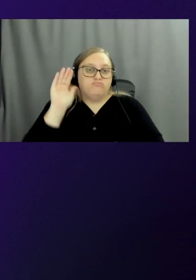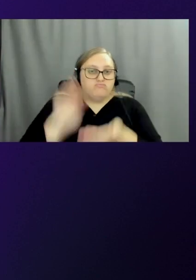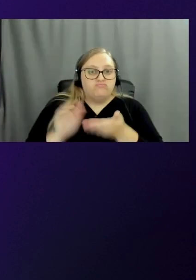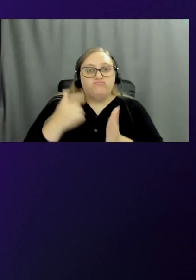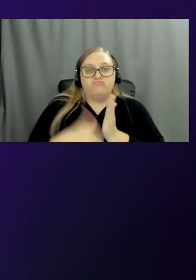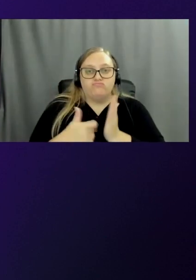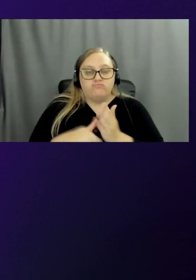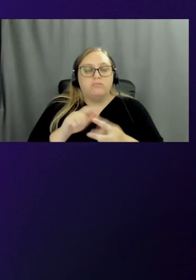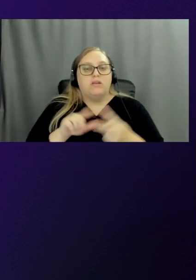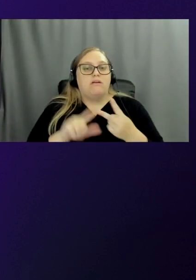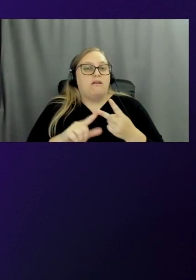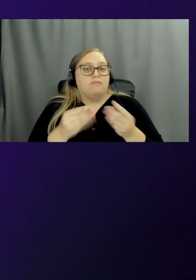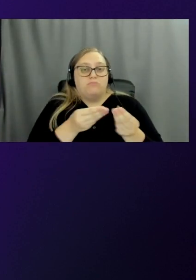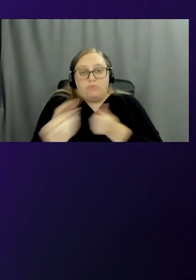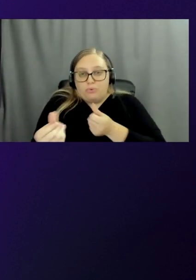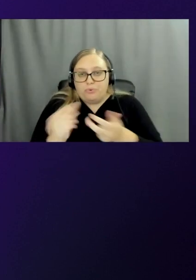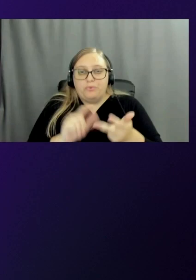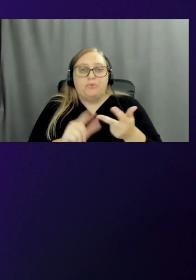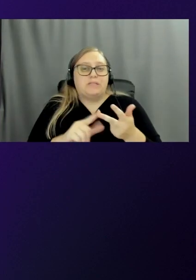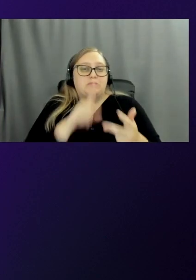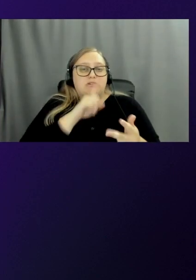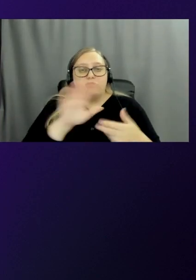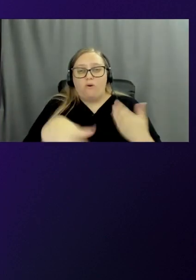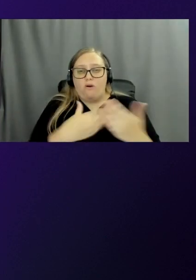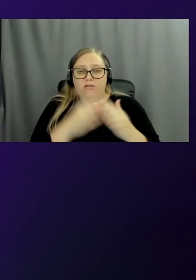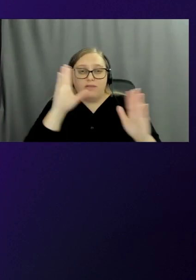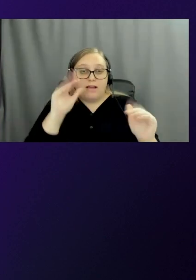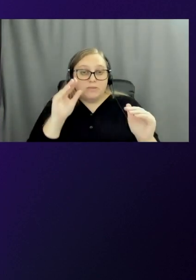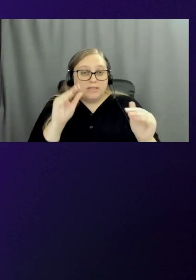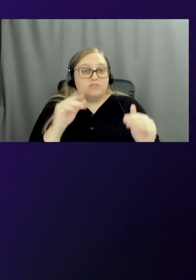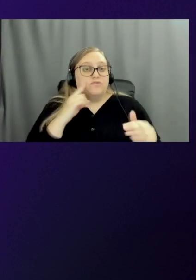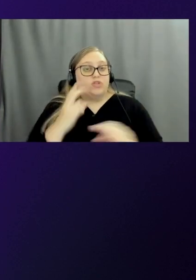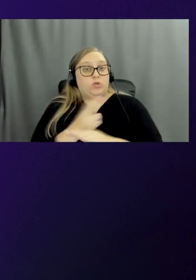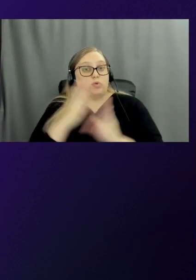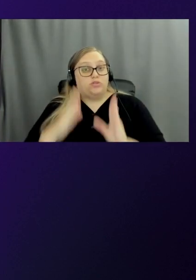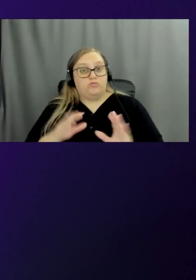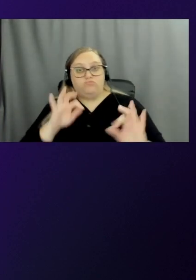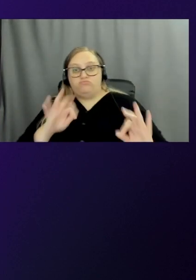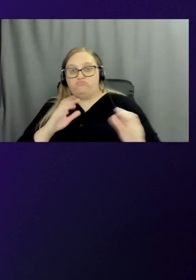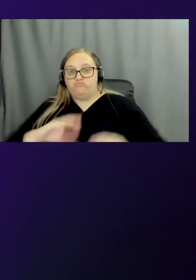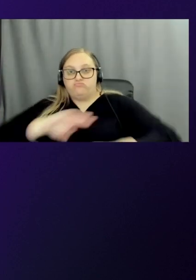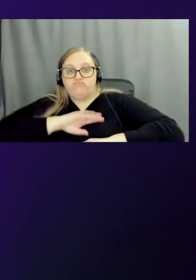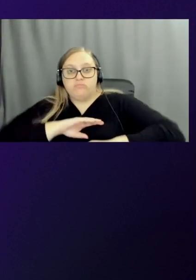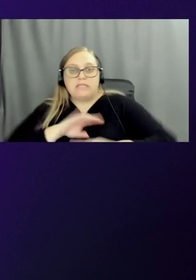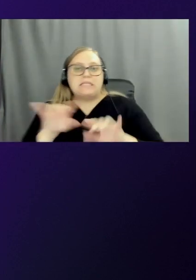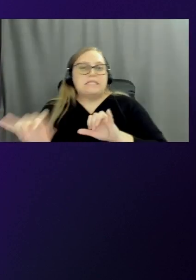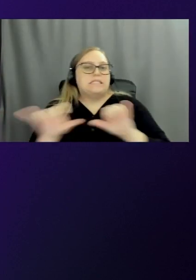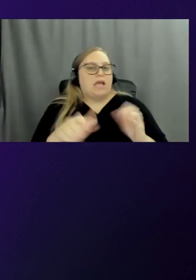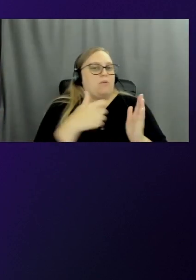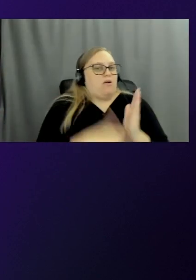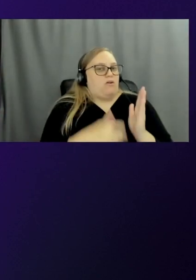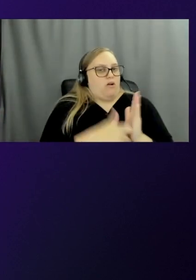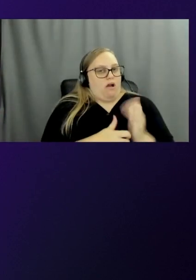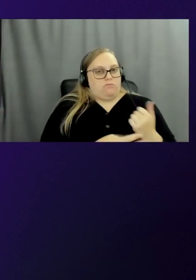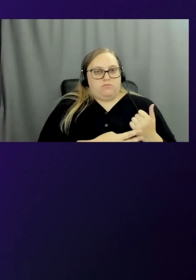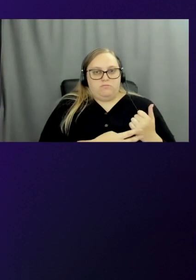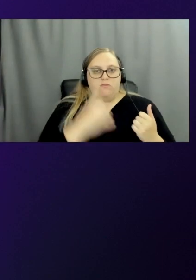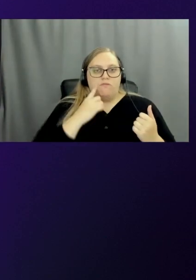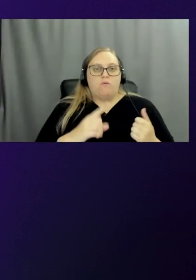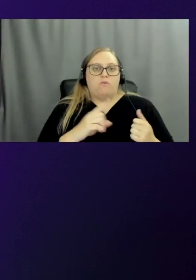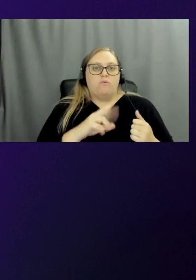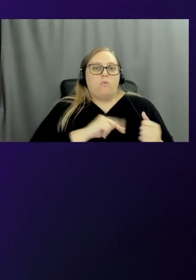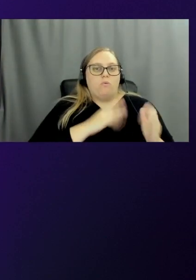expectations of the user, often of that real-time experience, at an acceptable cost per inference. Right. And AWS